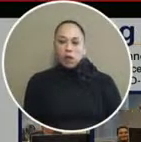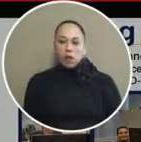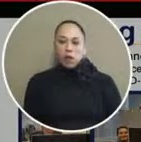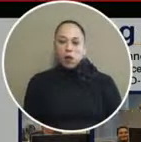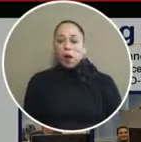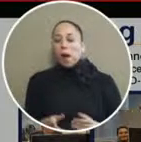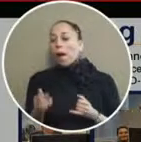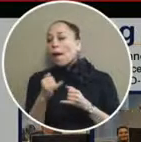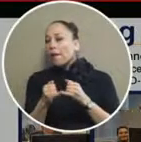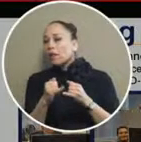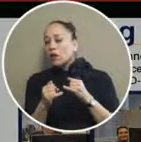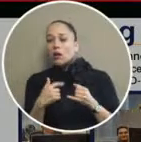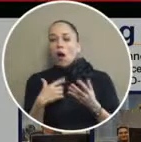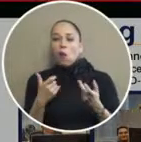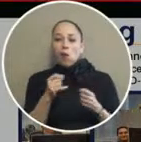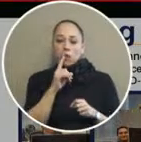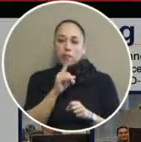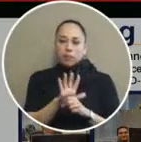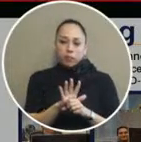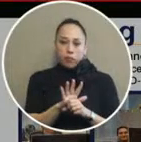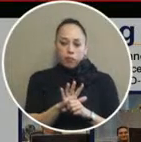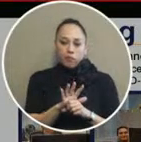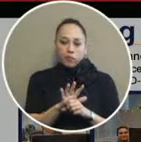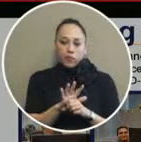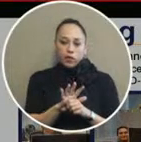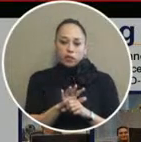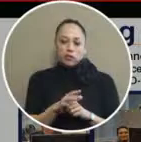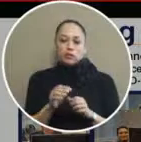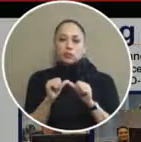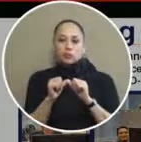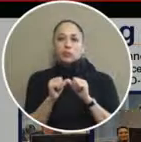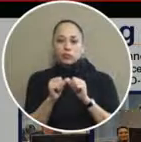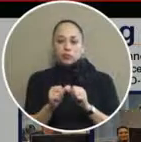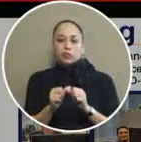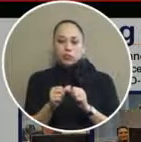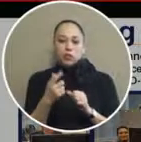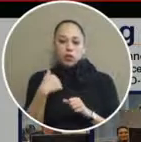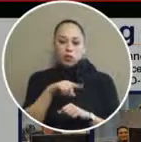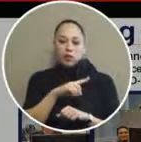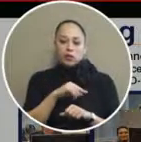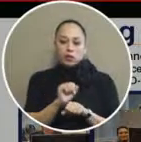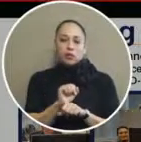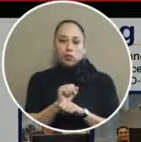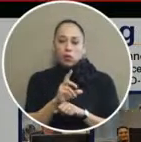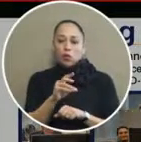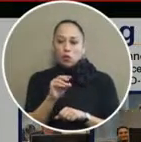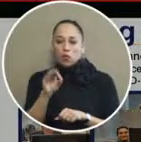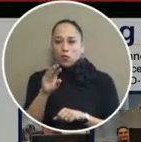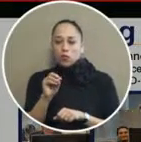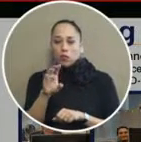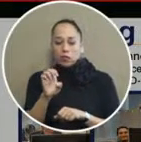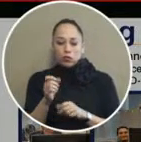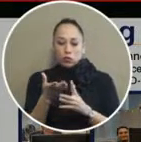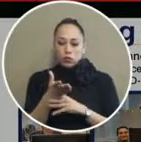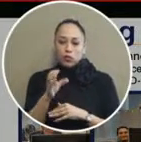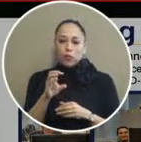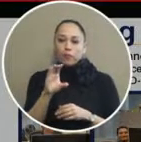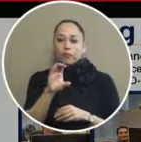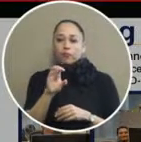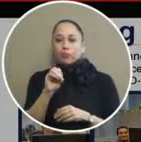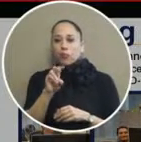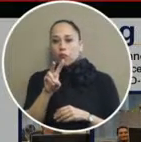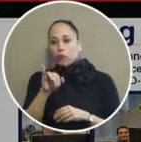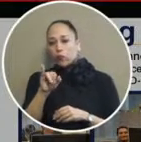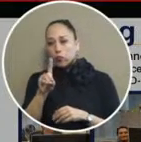And then lastly, I want to take a minute to spotlight the continuous efforts of our workforce that's been working through COVID-19. Here